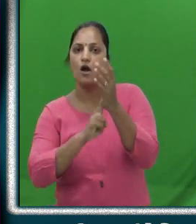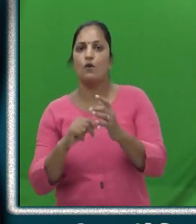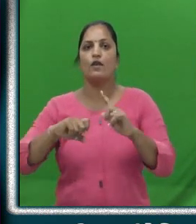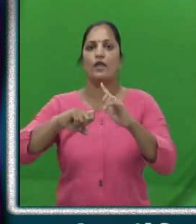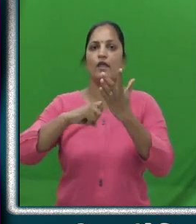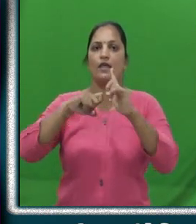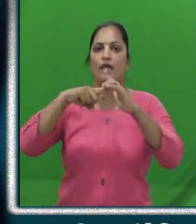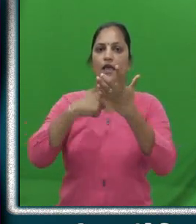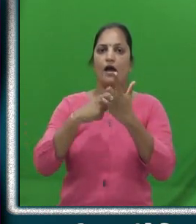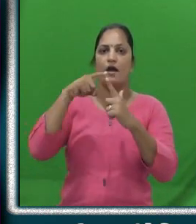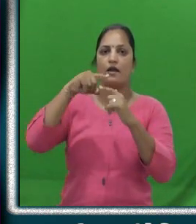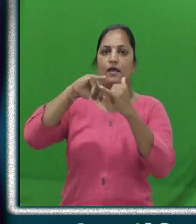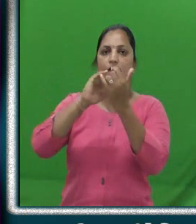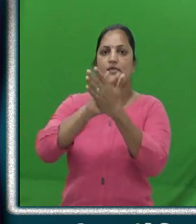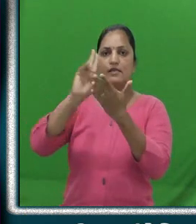interview?